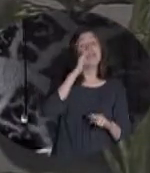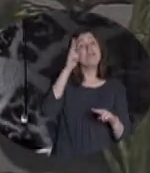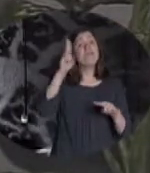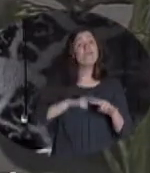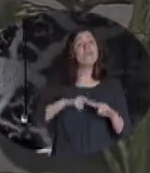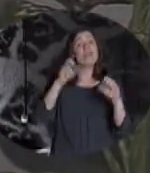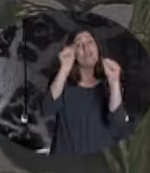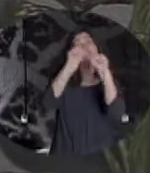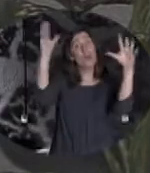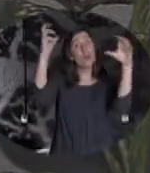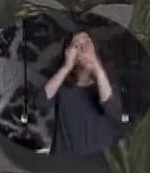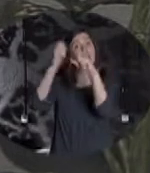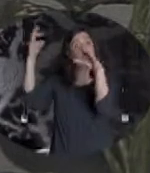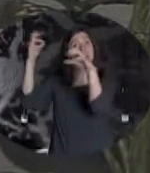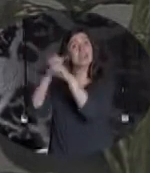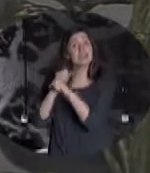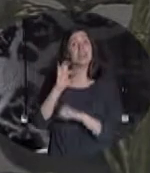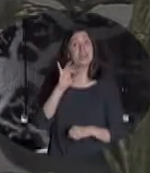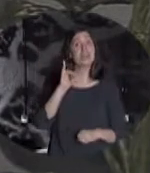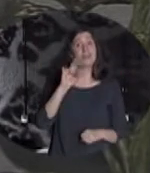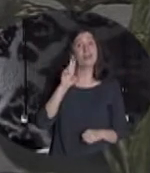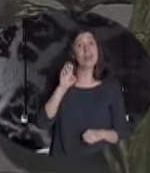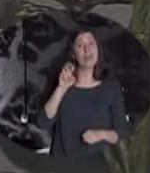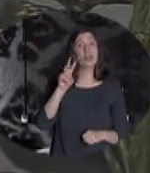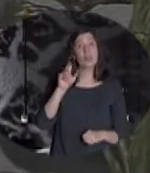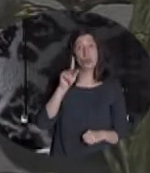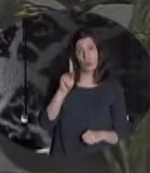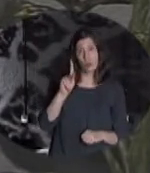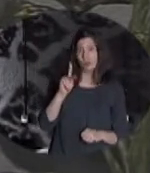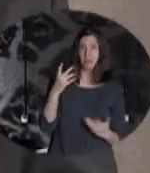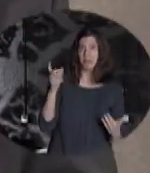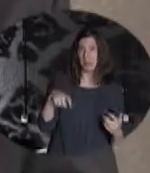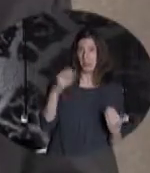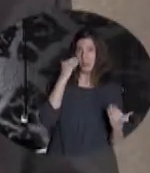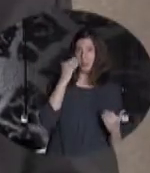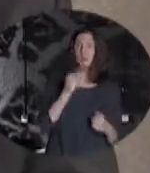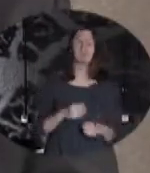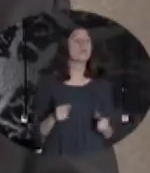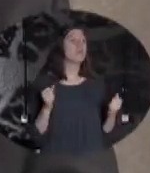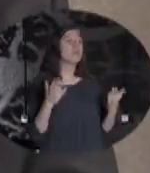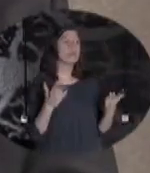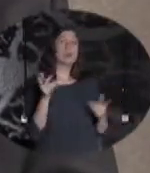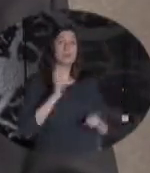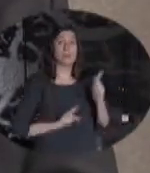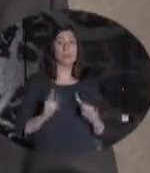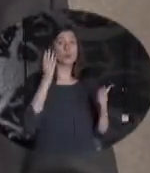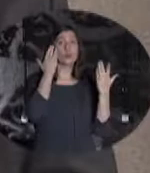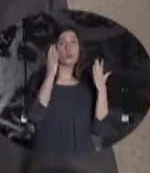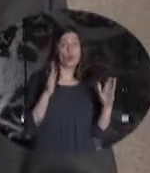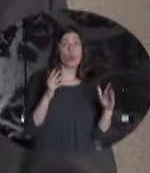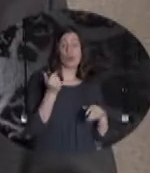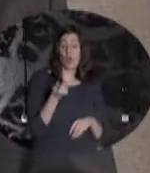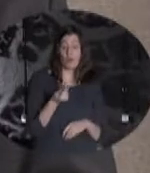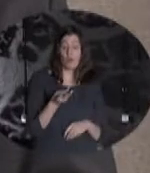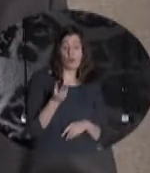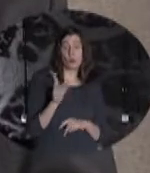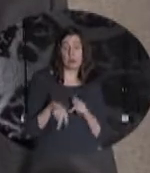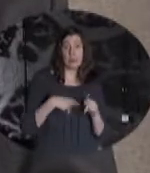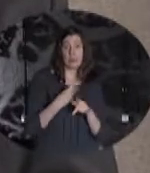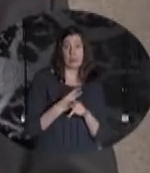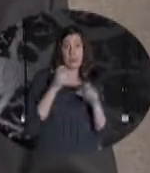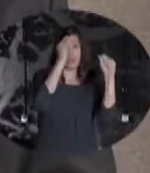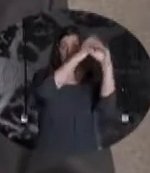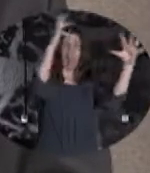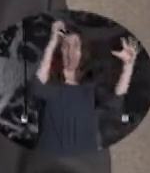some firework safety tips that we definitely need to be aware of? Not a lot of people know that there are very few types of fireworks that are